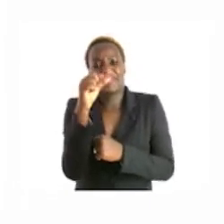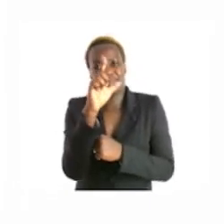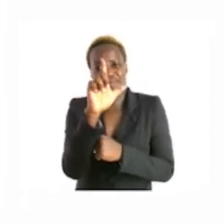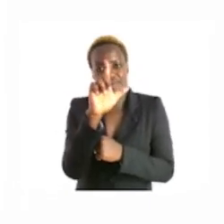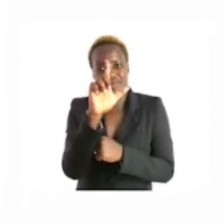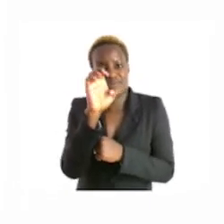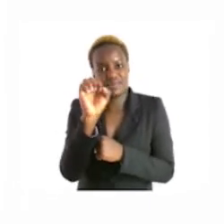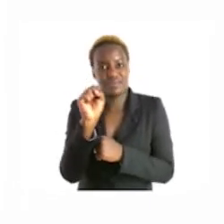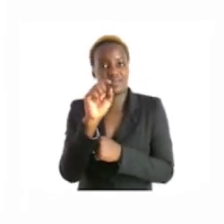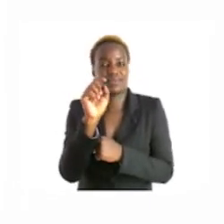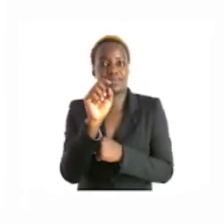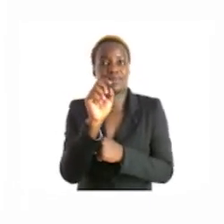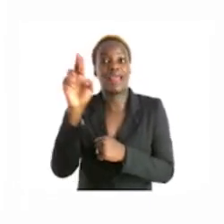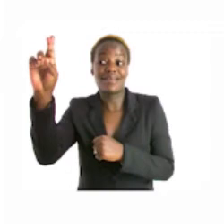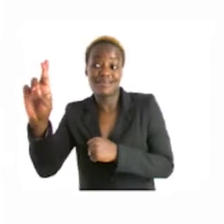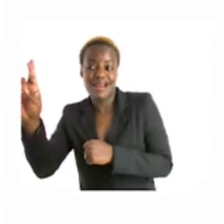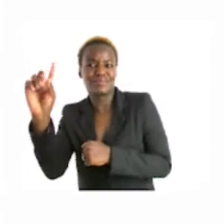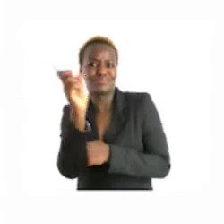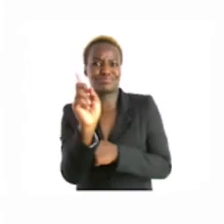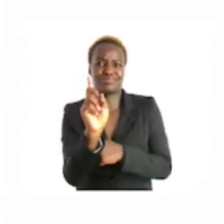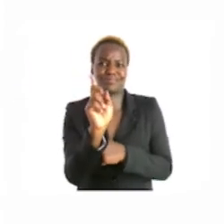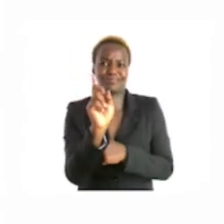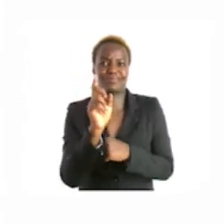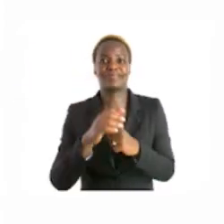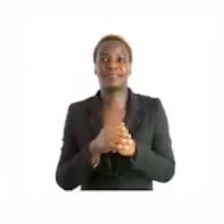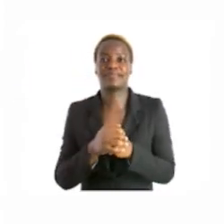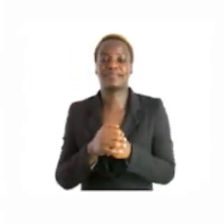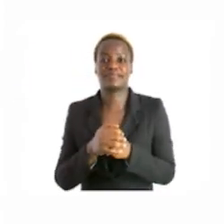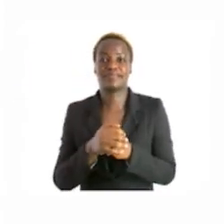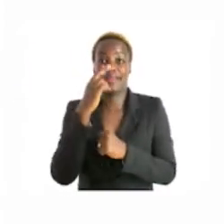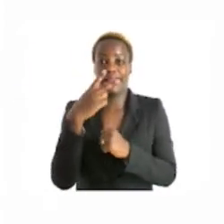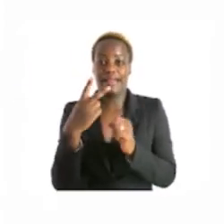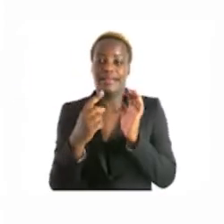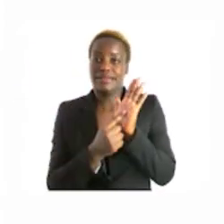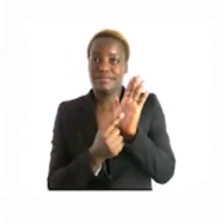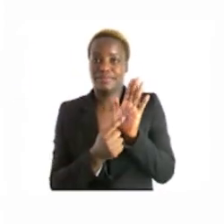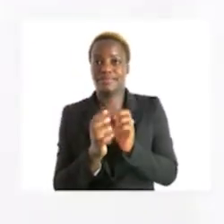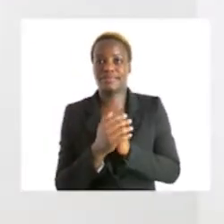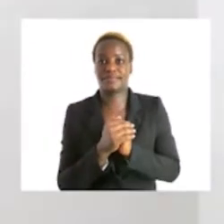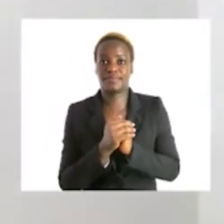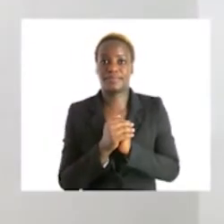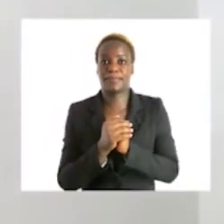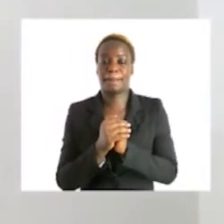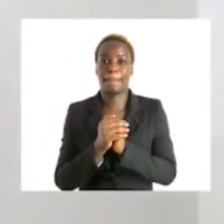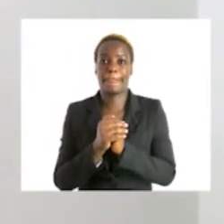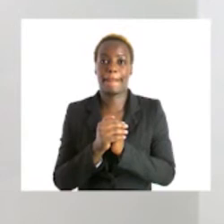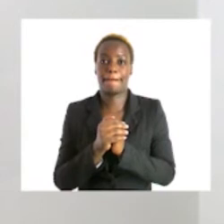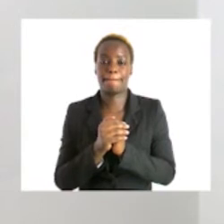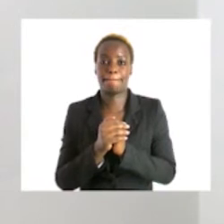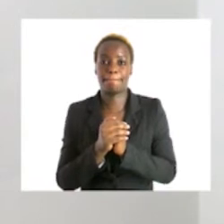Right angle is when the two, okay, let me just quickly show you on the chalkboard what a right angle looks